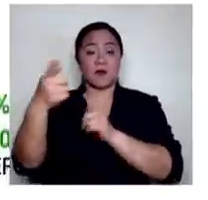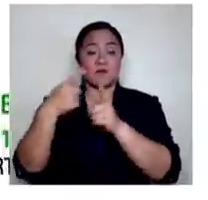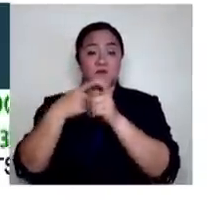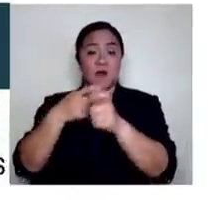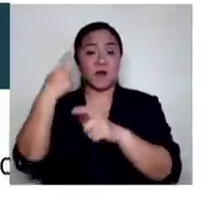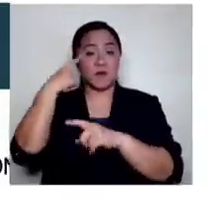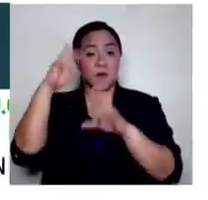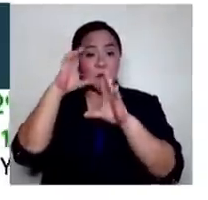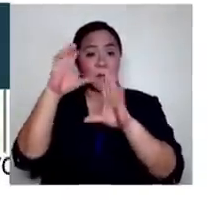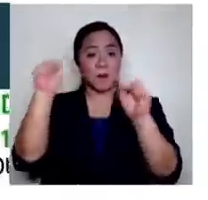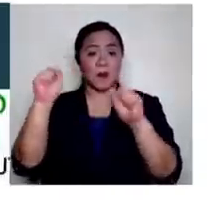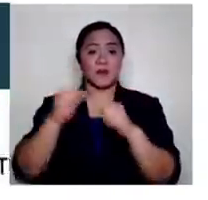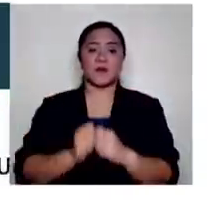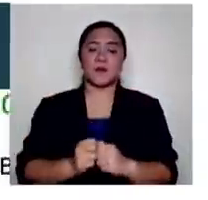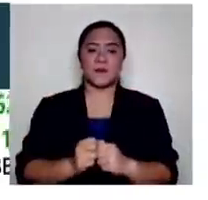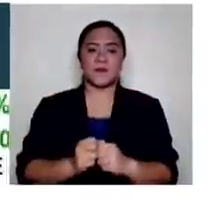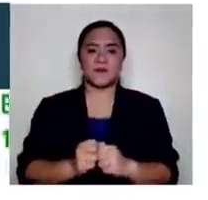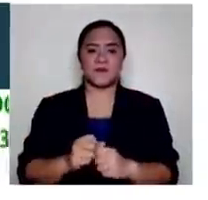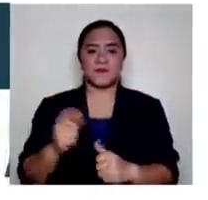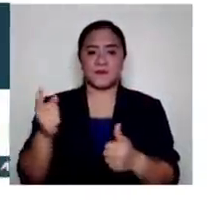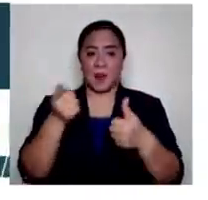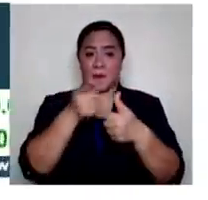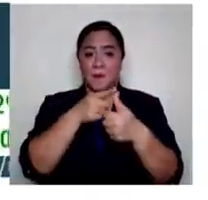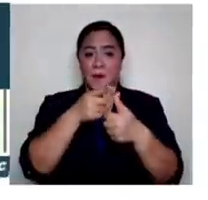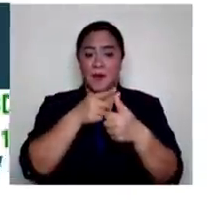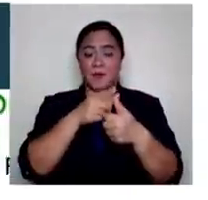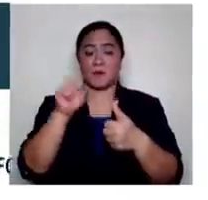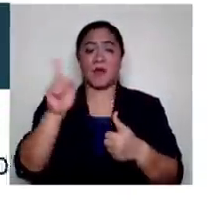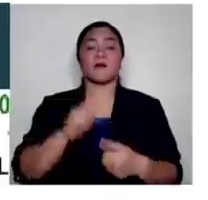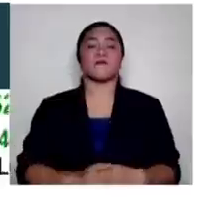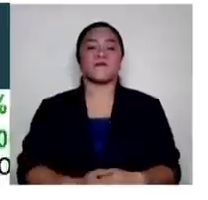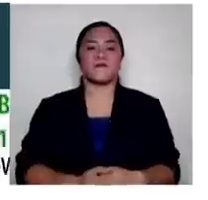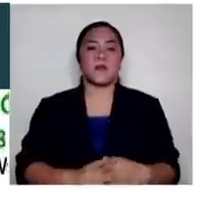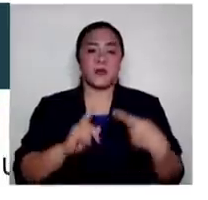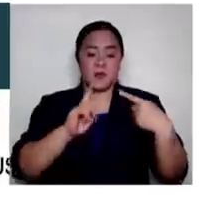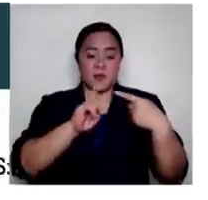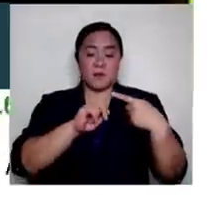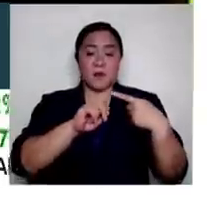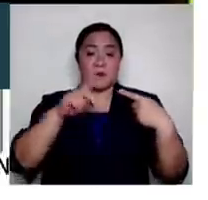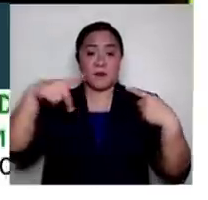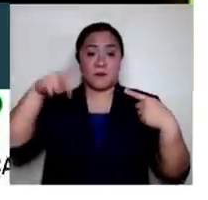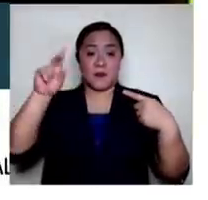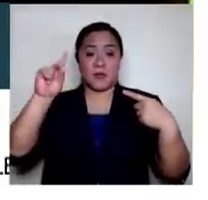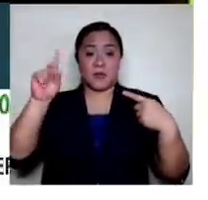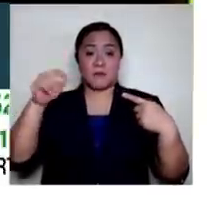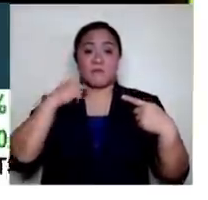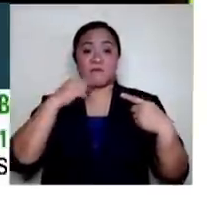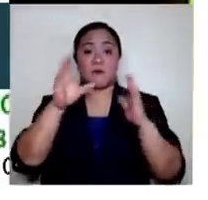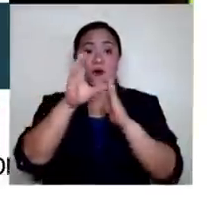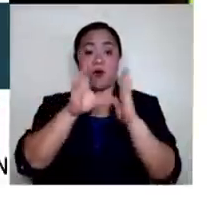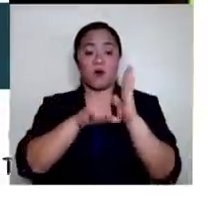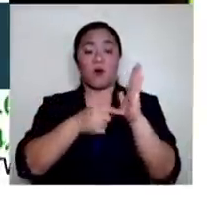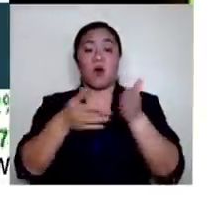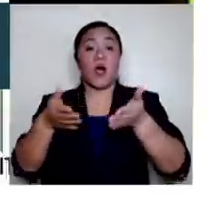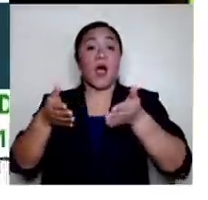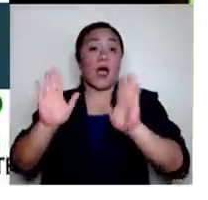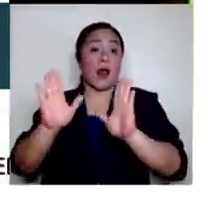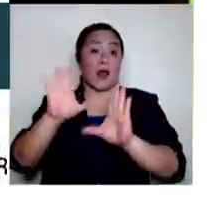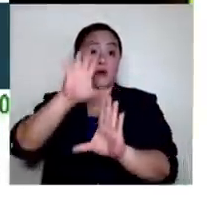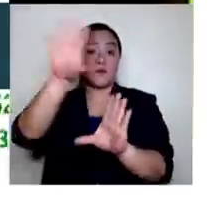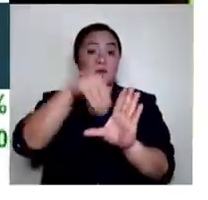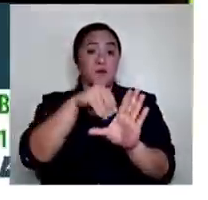presidency, Senator? Okay, number one, yung basis muna, the PDP Laban Constitution allows the party to enter